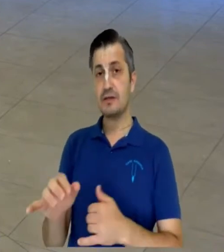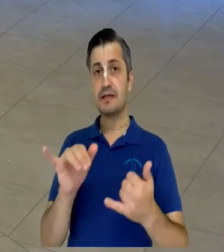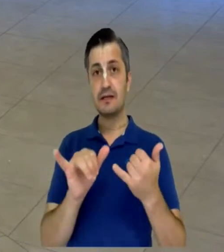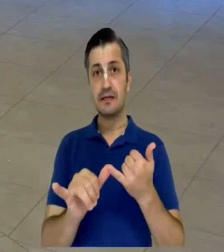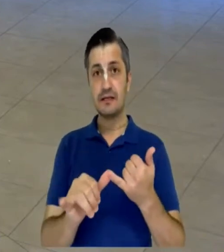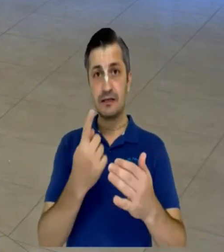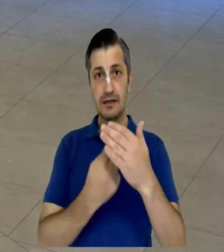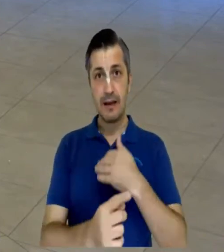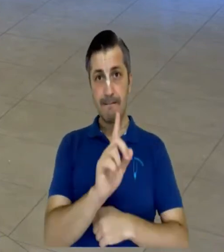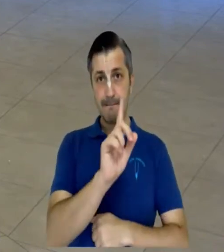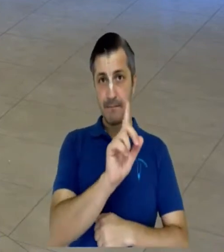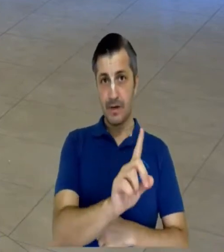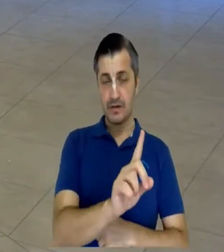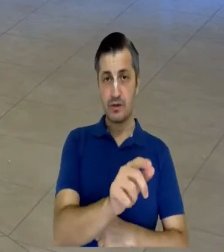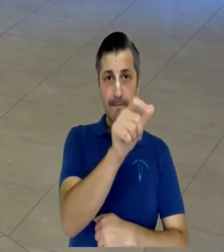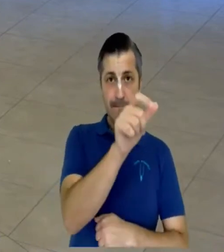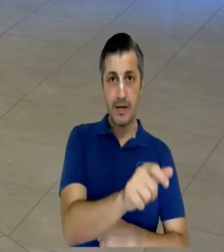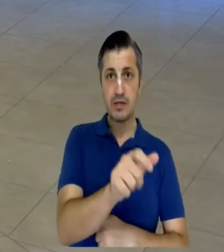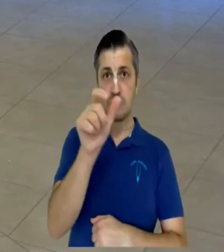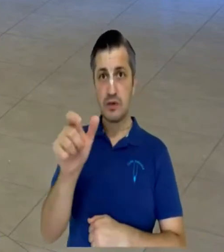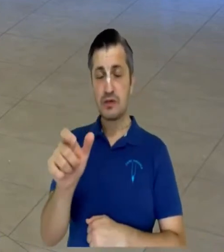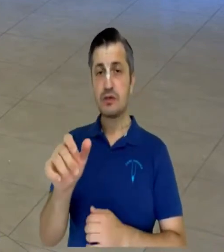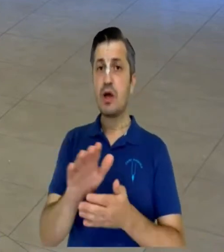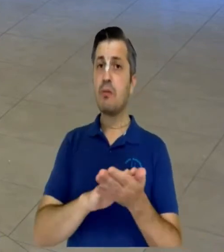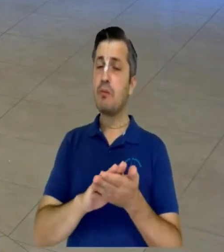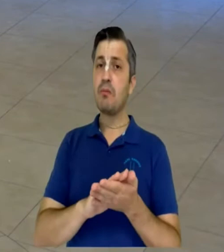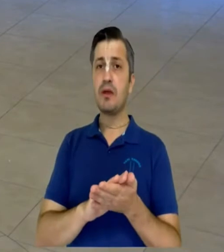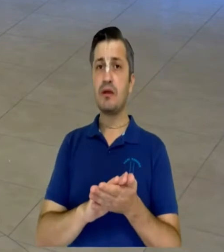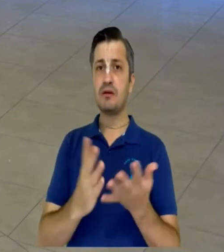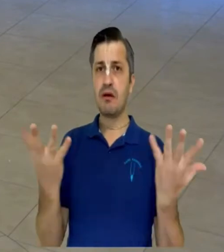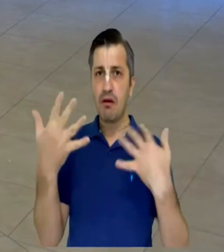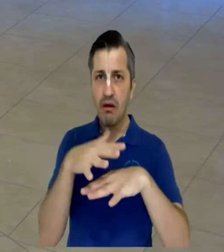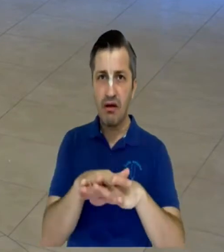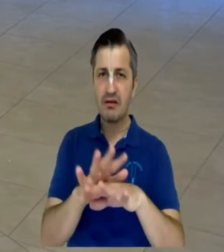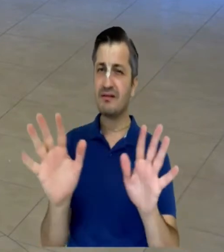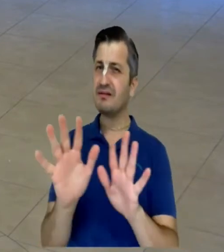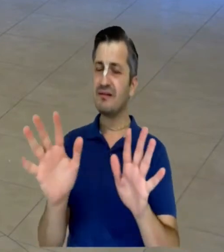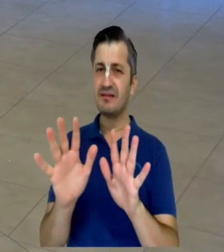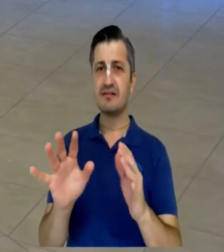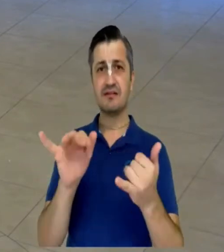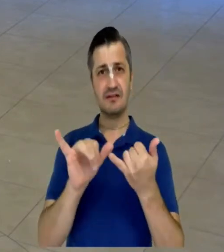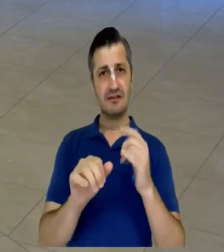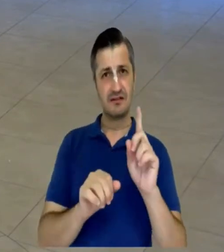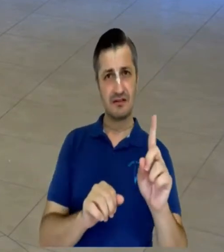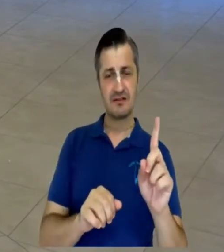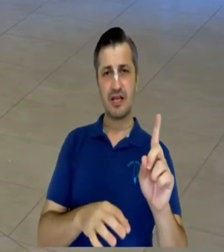never actually lose this individuality. And from the beginning, Krishna explains